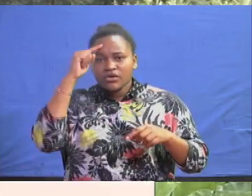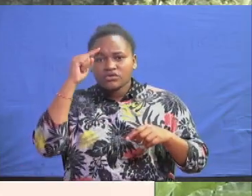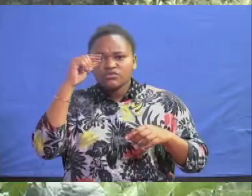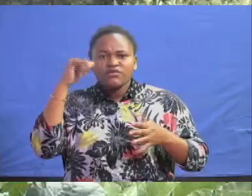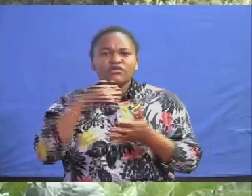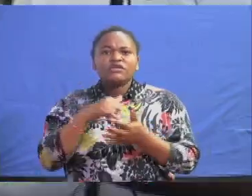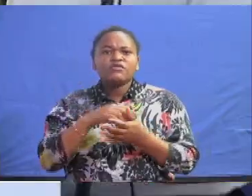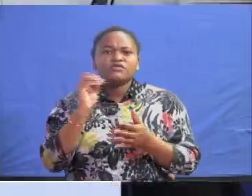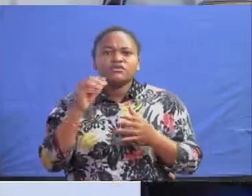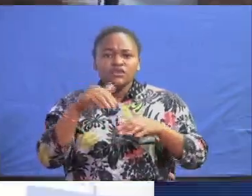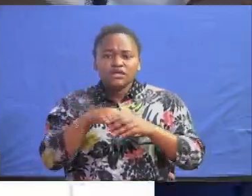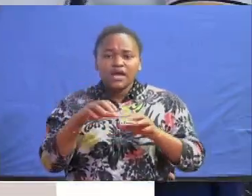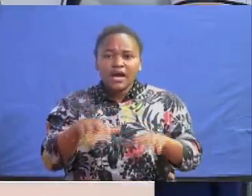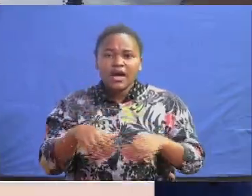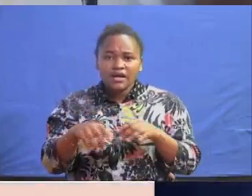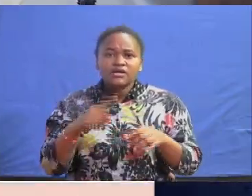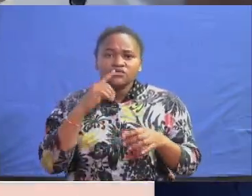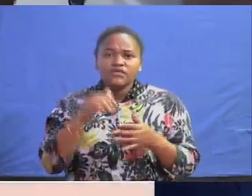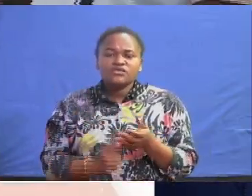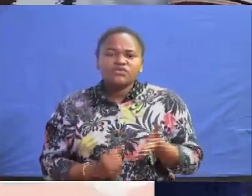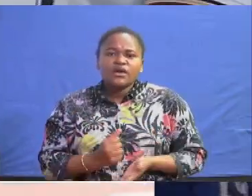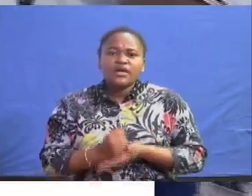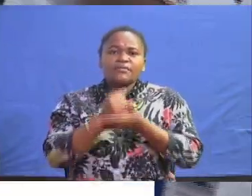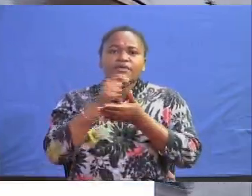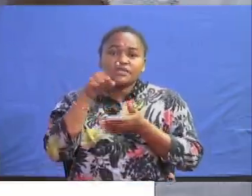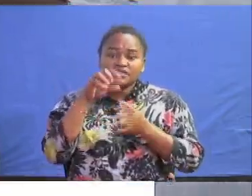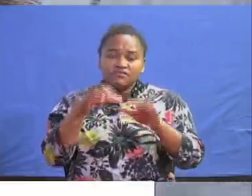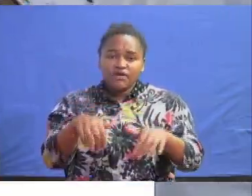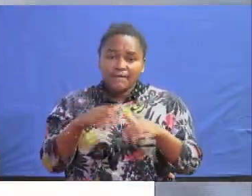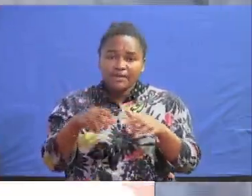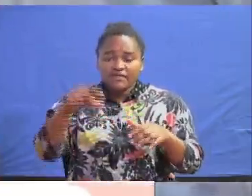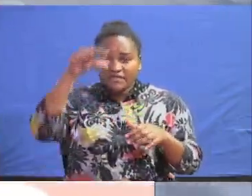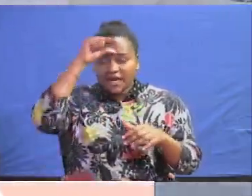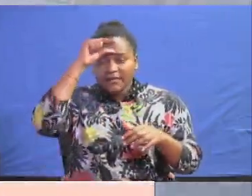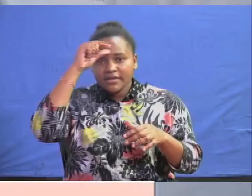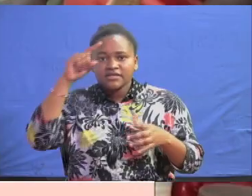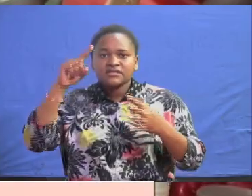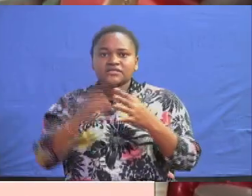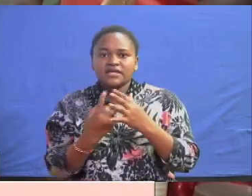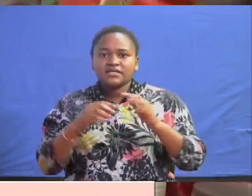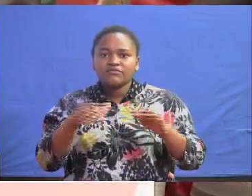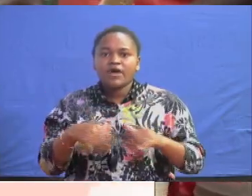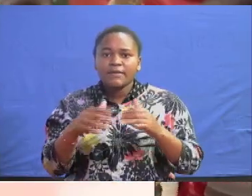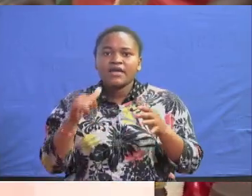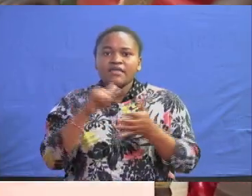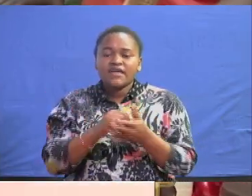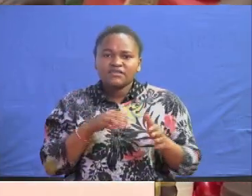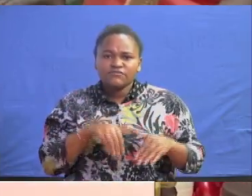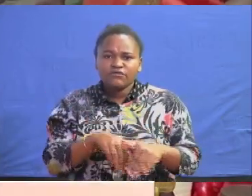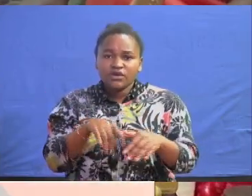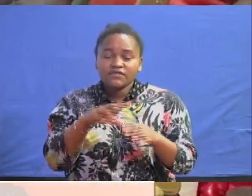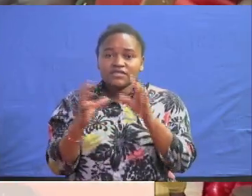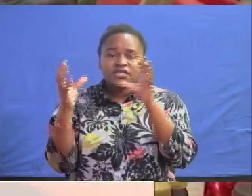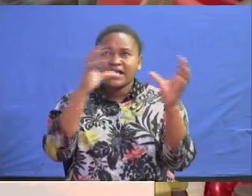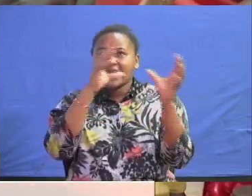engaged ourselves in agriculture. Ili kupiga jeki kilimo chipukizi, serikali imeanzisha kilimo kinachoendana na hali ya